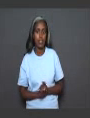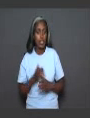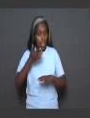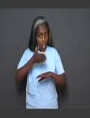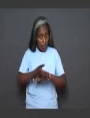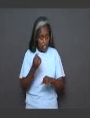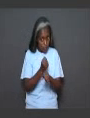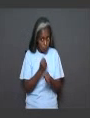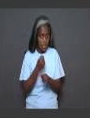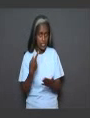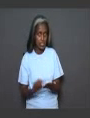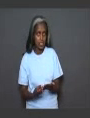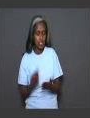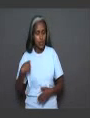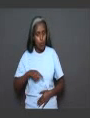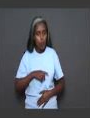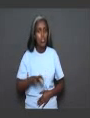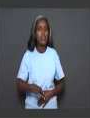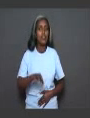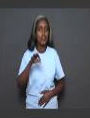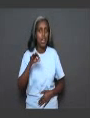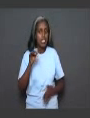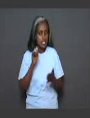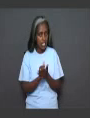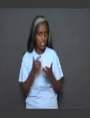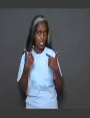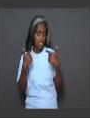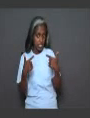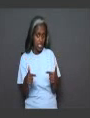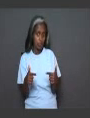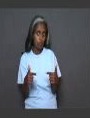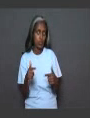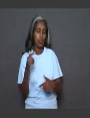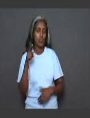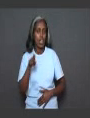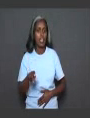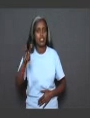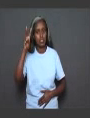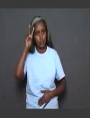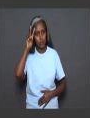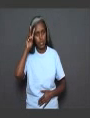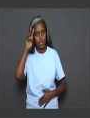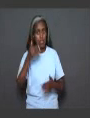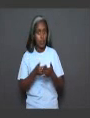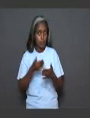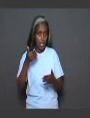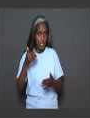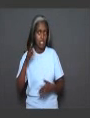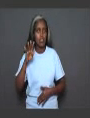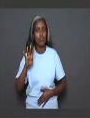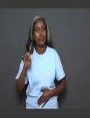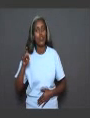After doing this, we find that the limit of x squared